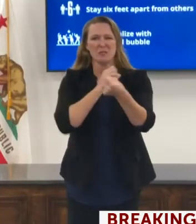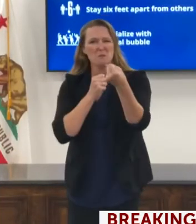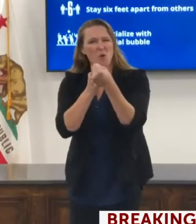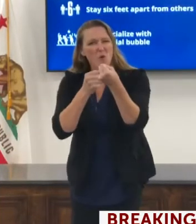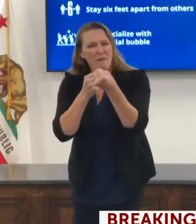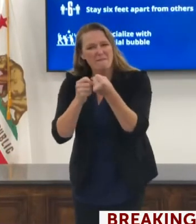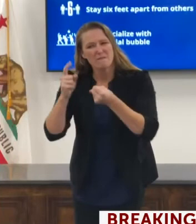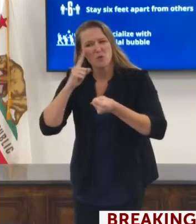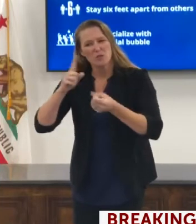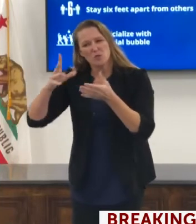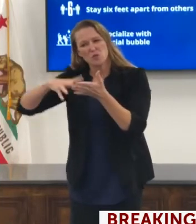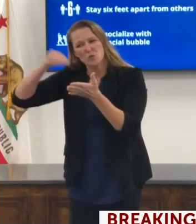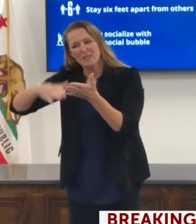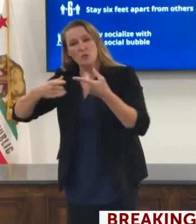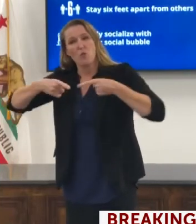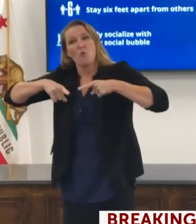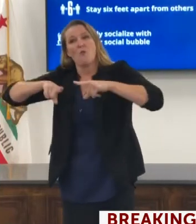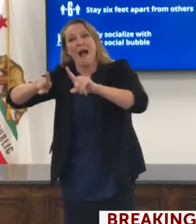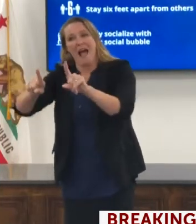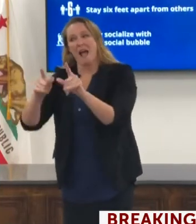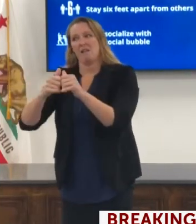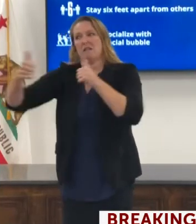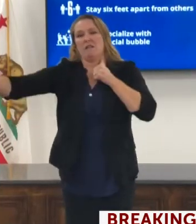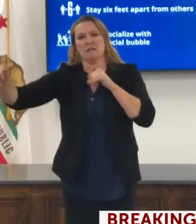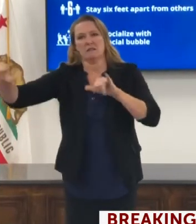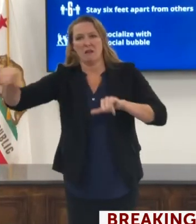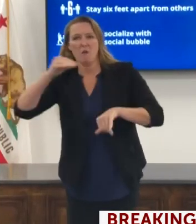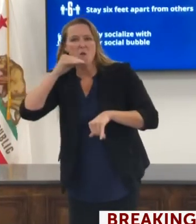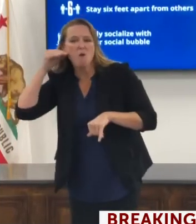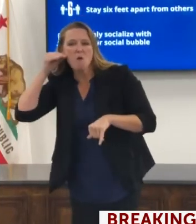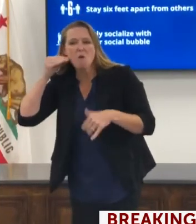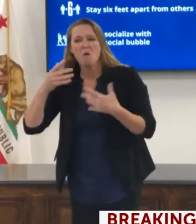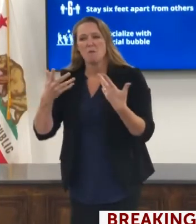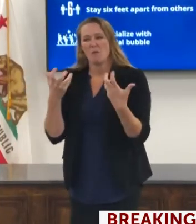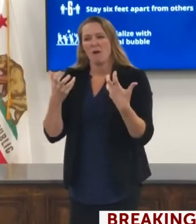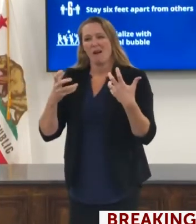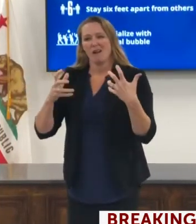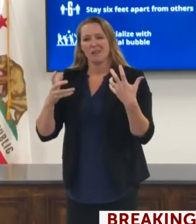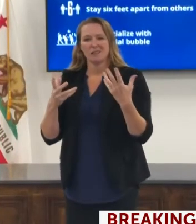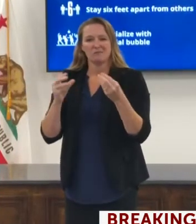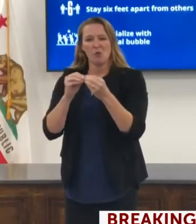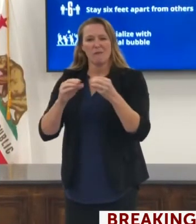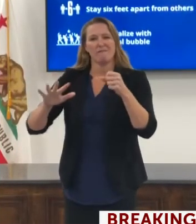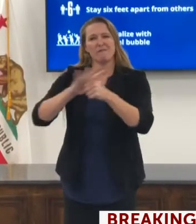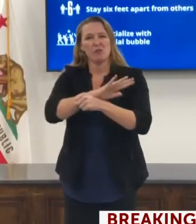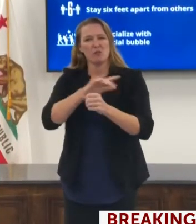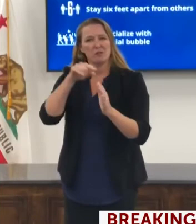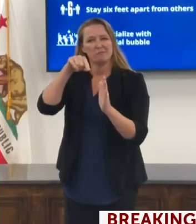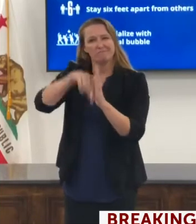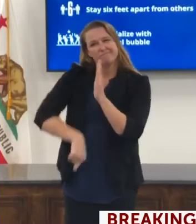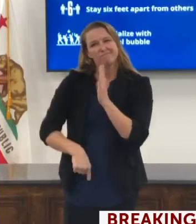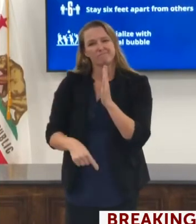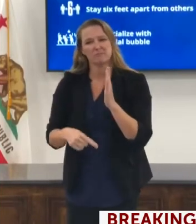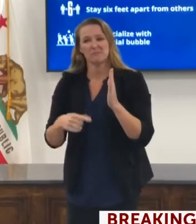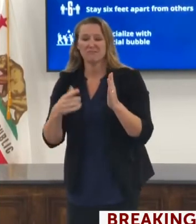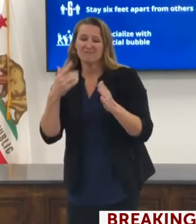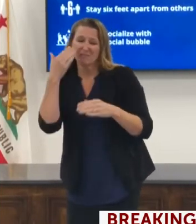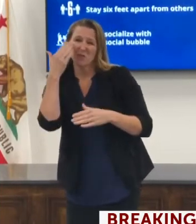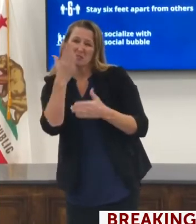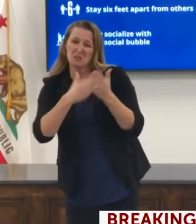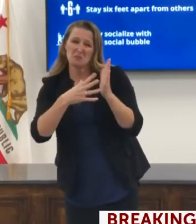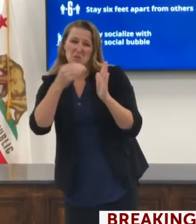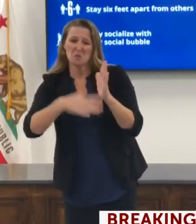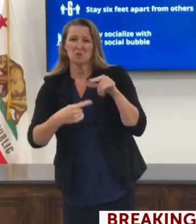students while they are in distance learning to make cautious steps forward for students who are struggling right now in distance